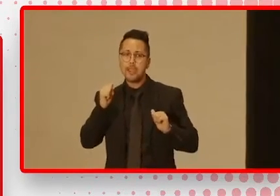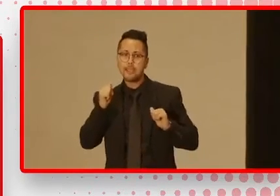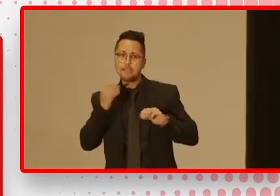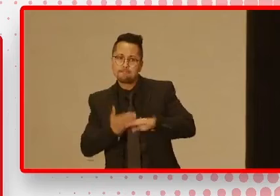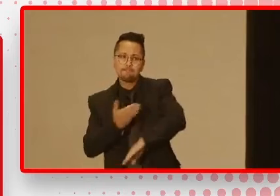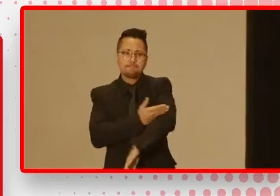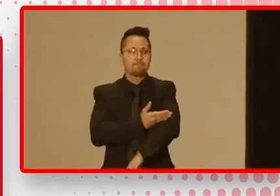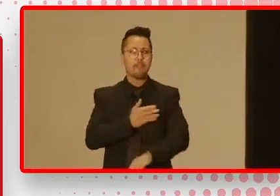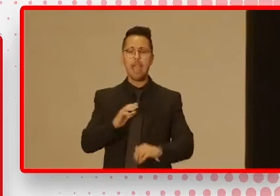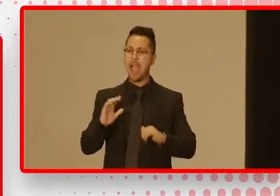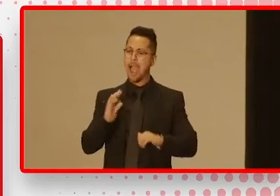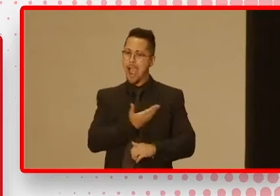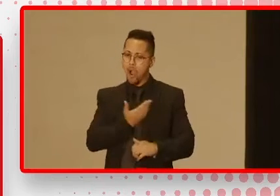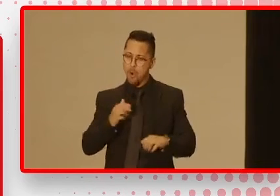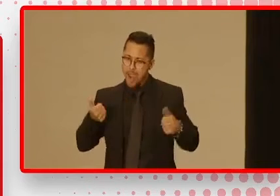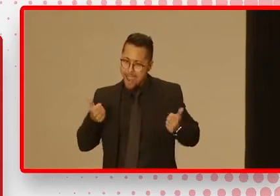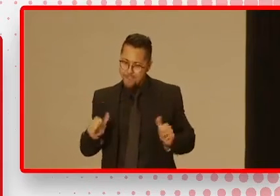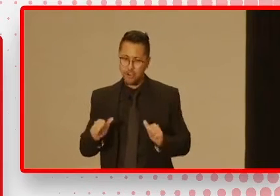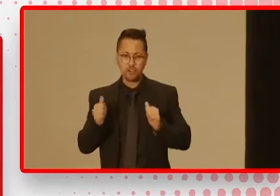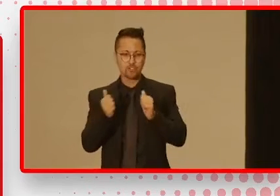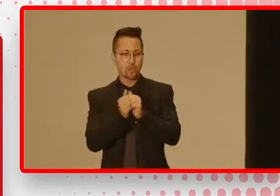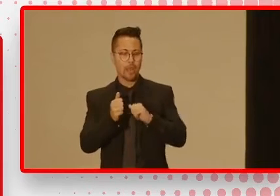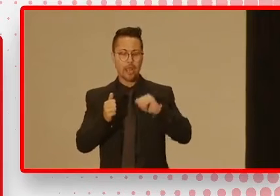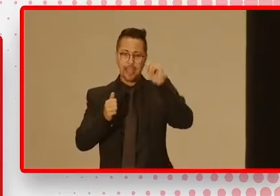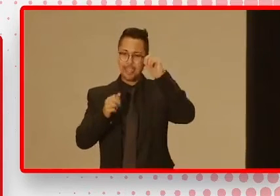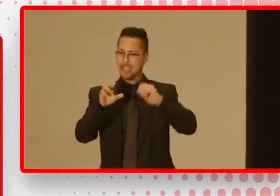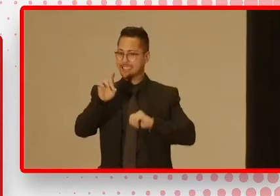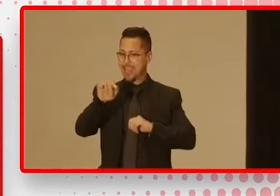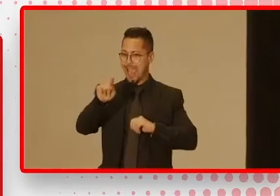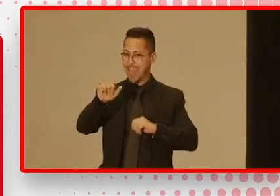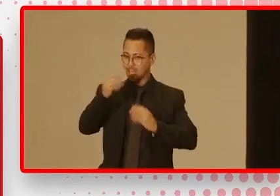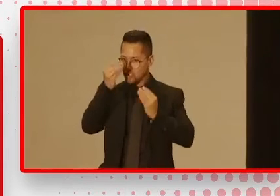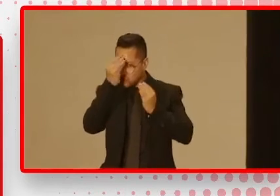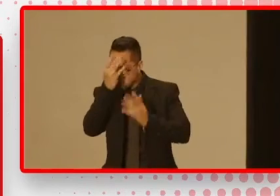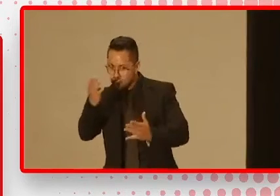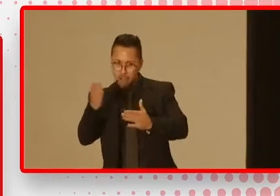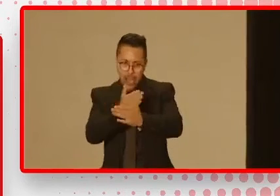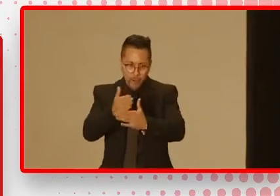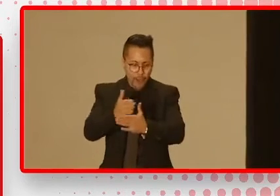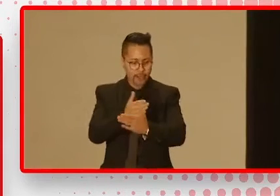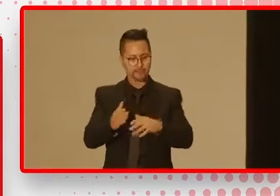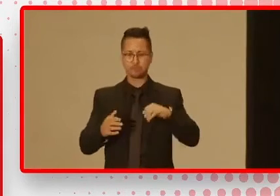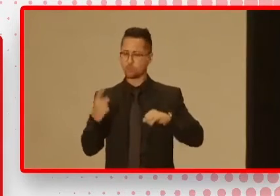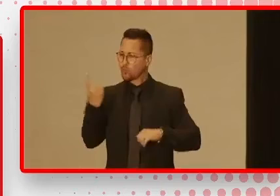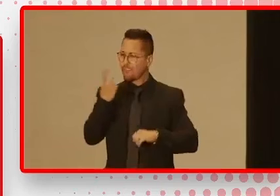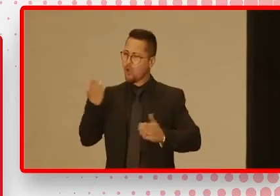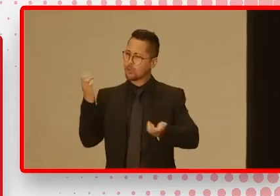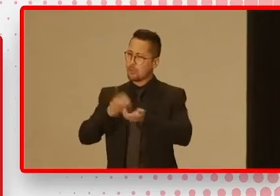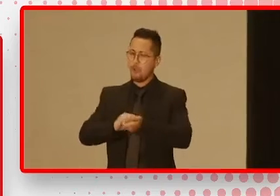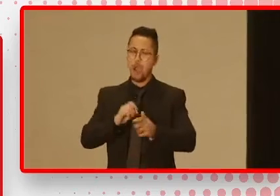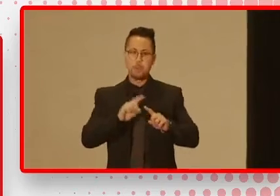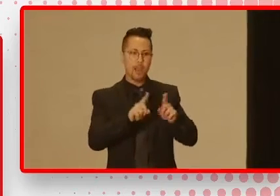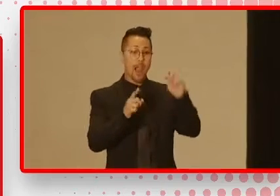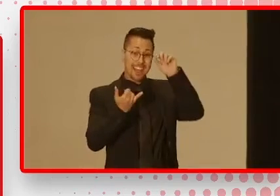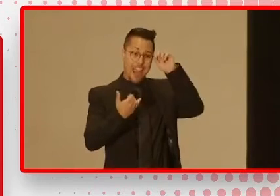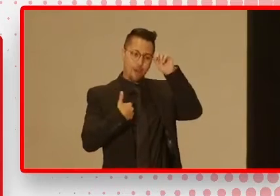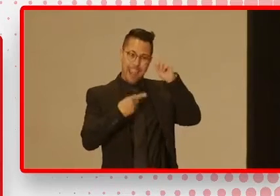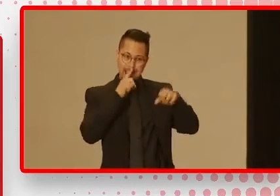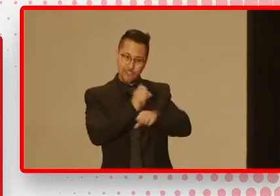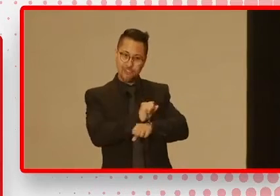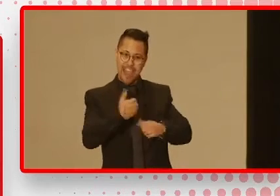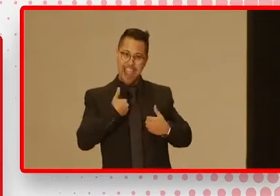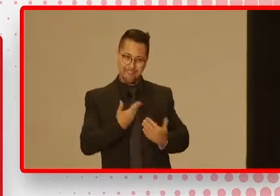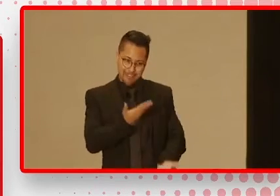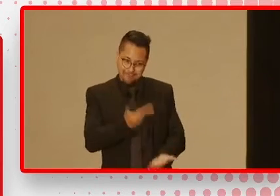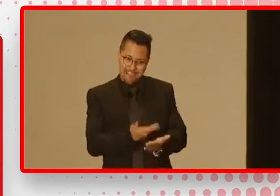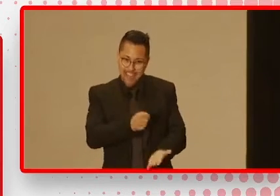to support those with intellectual and developmental disabilities to their employment goals. So we've always been partners, but now we have it in writing with some a little bit more